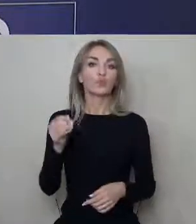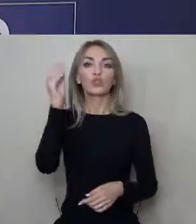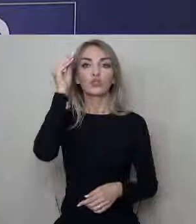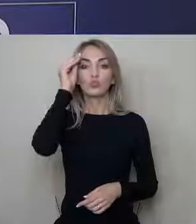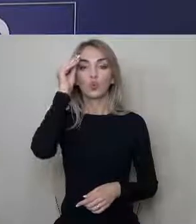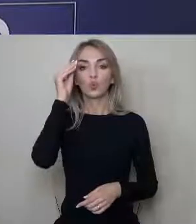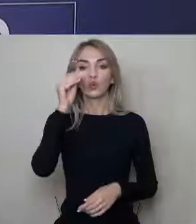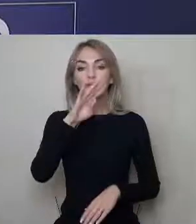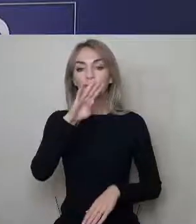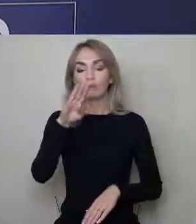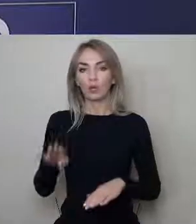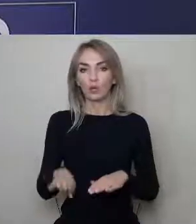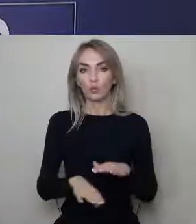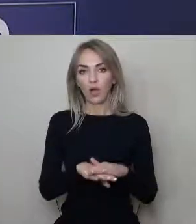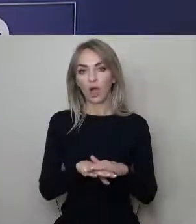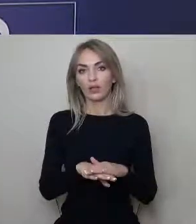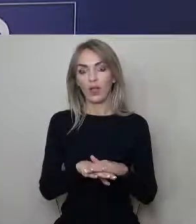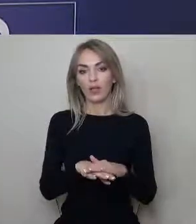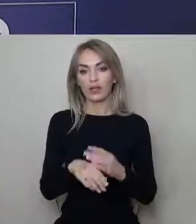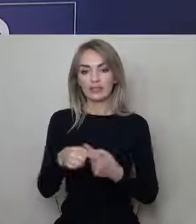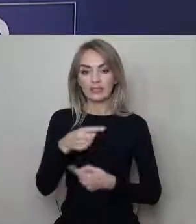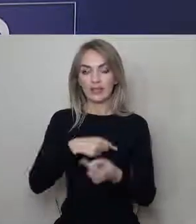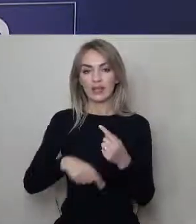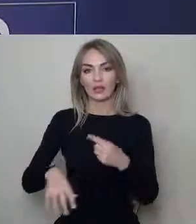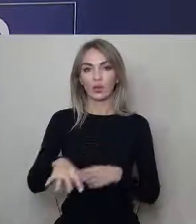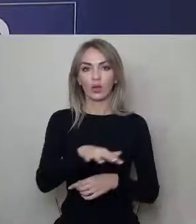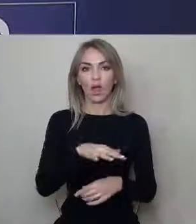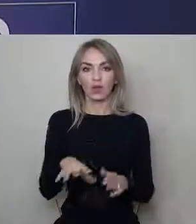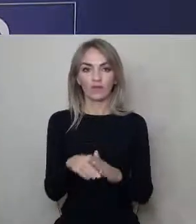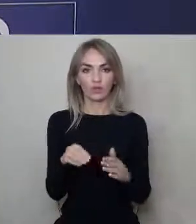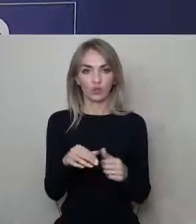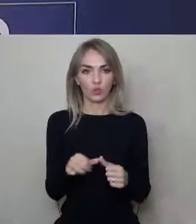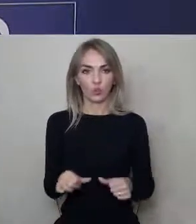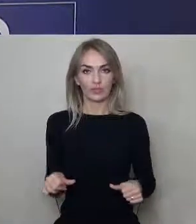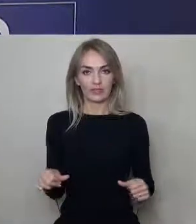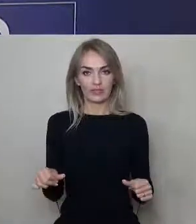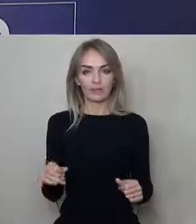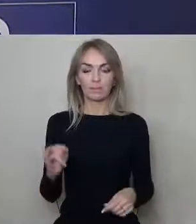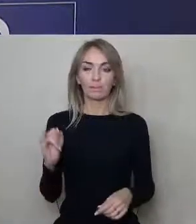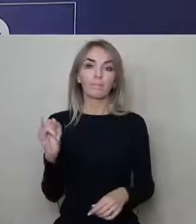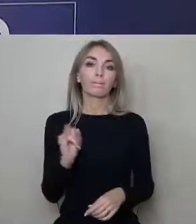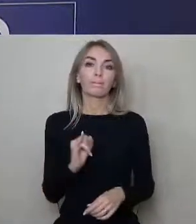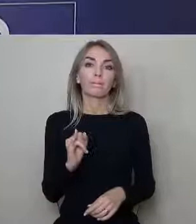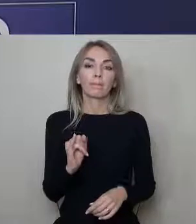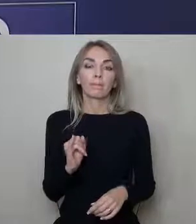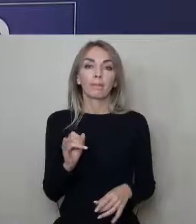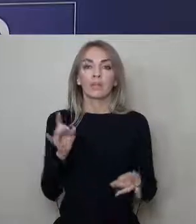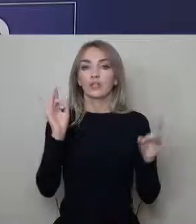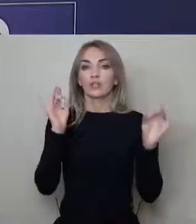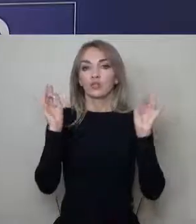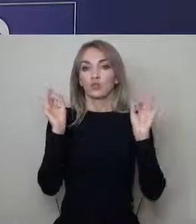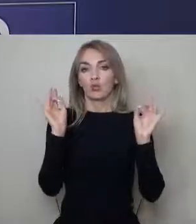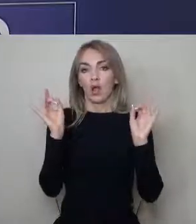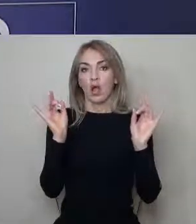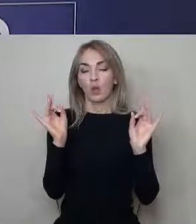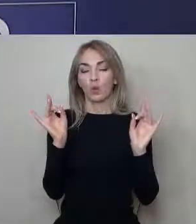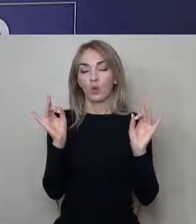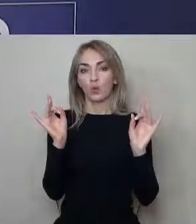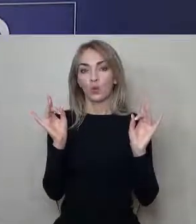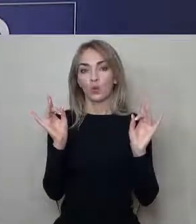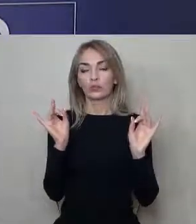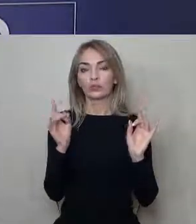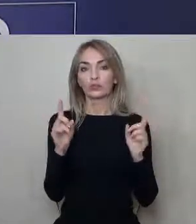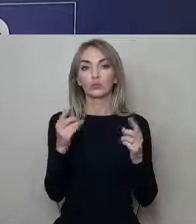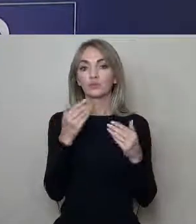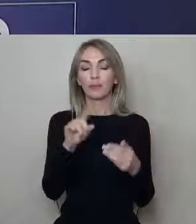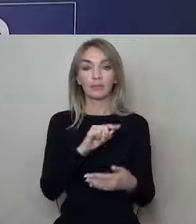a clear delineation of subordination procedure among the TSCs, or among the